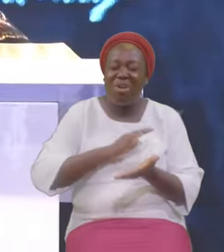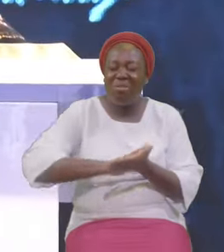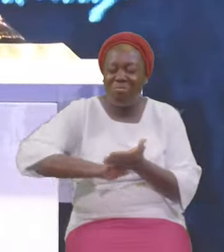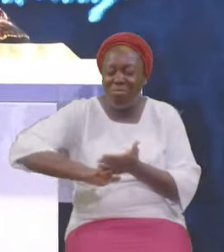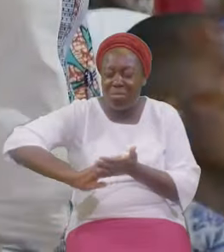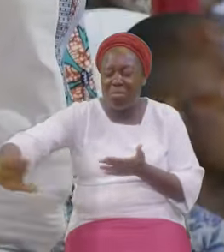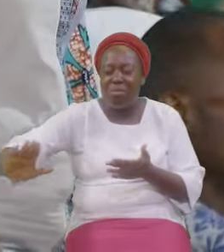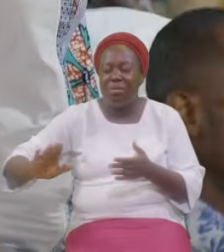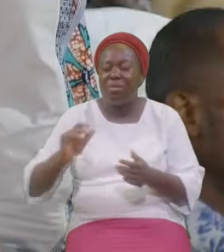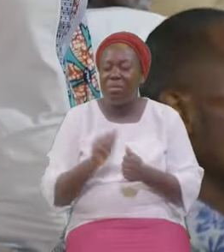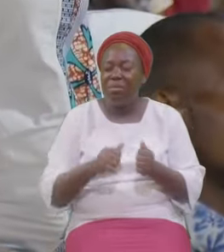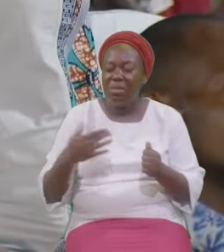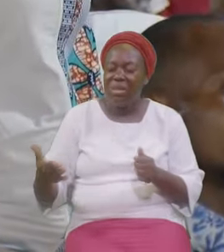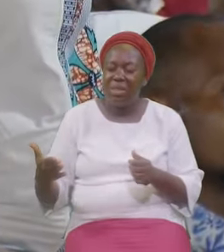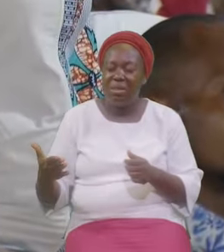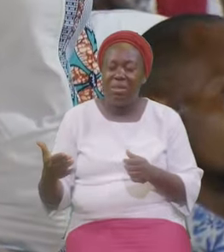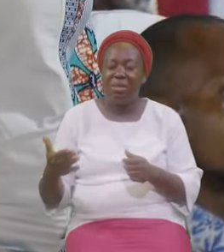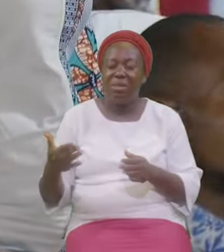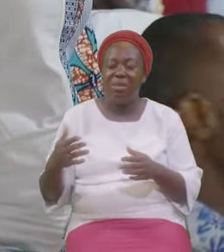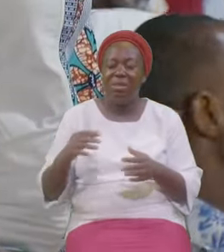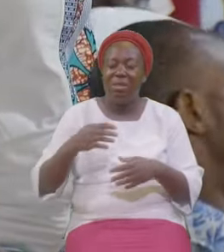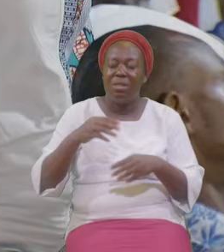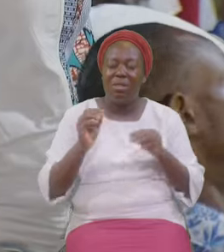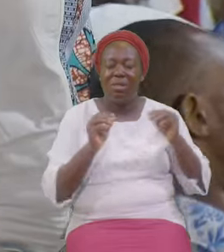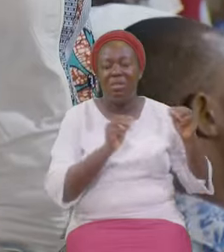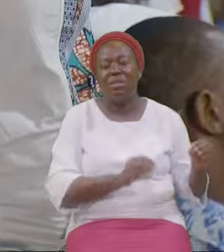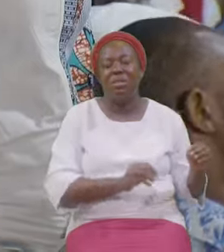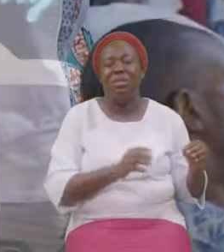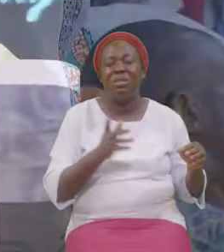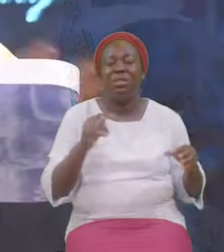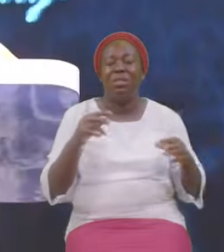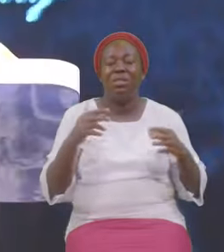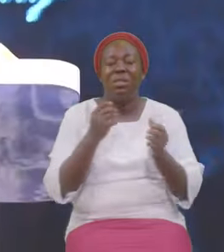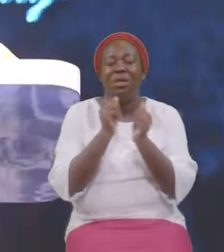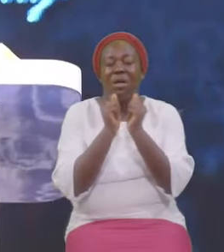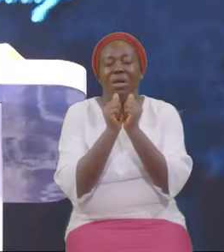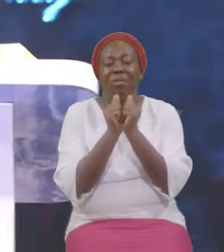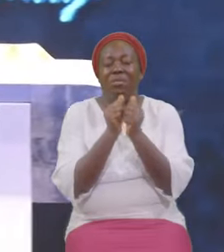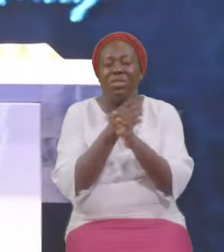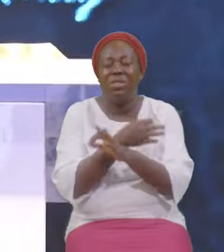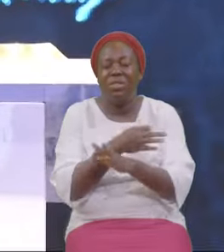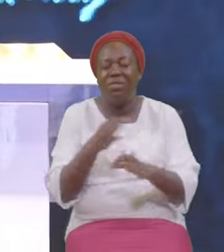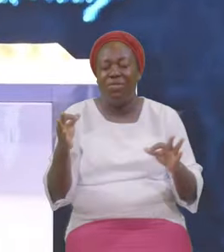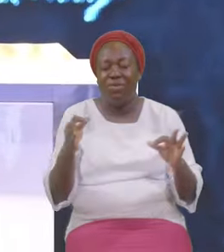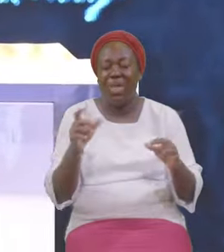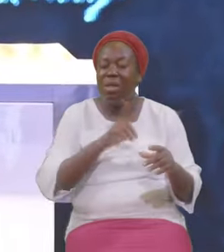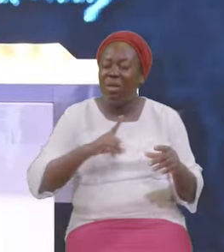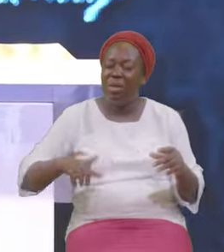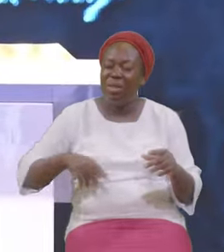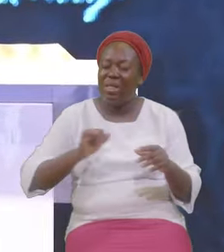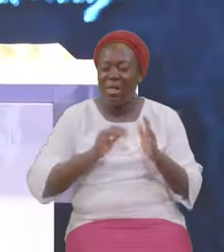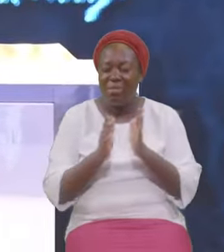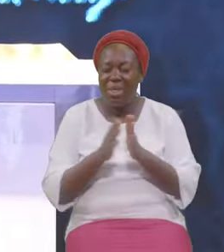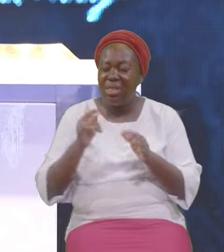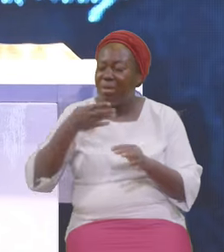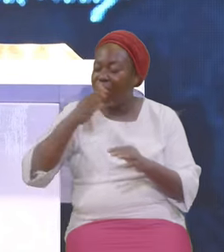away. Set the captive free. And Lord, I pray, the bad habit that